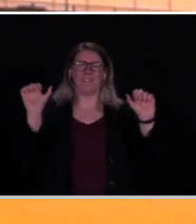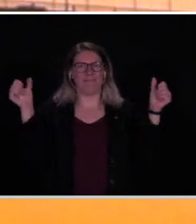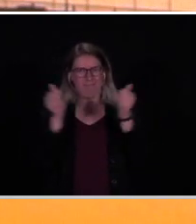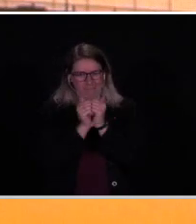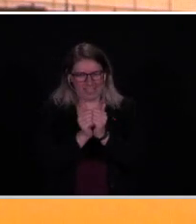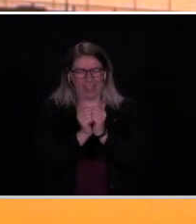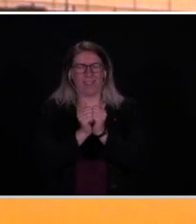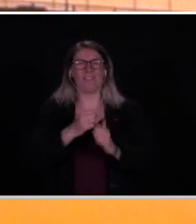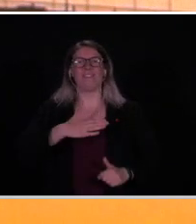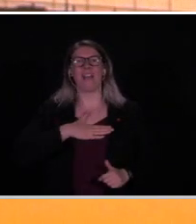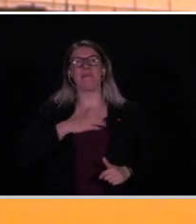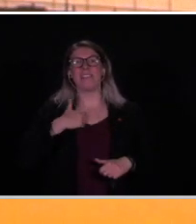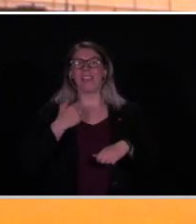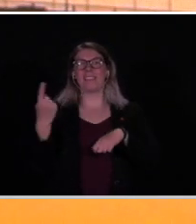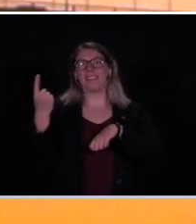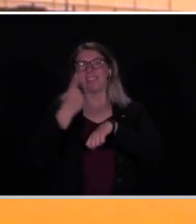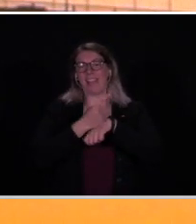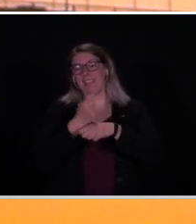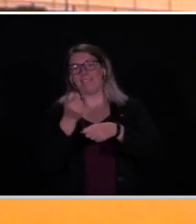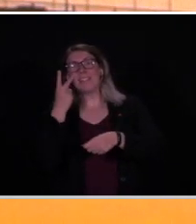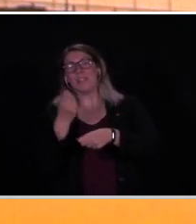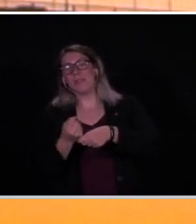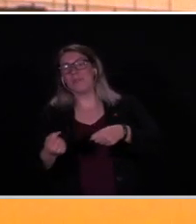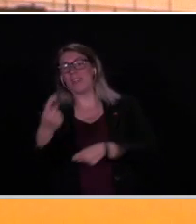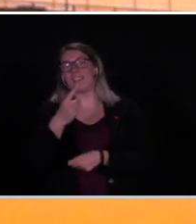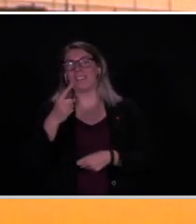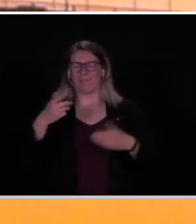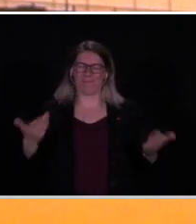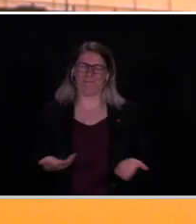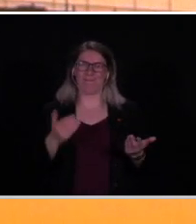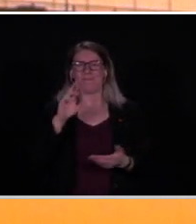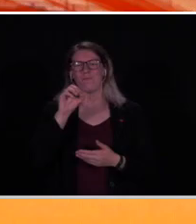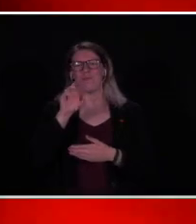happy Canada Day. Till next time with the Rotary Club of Lionsgate.